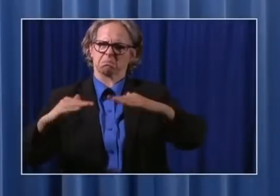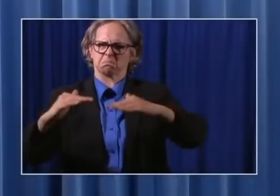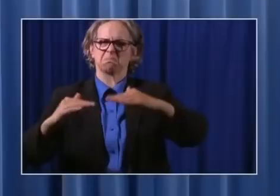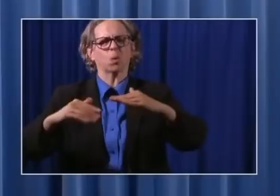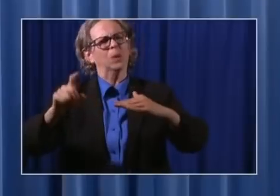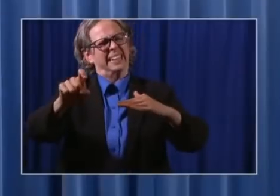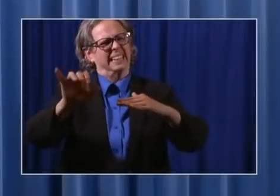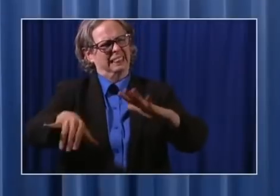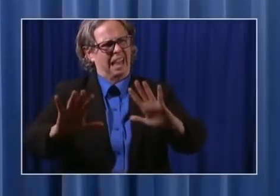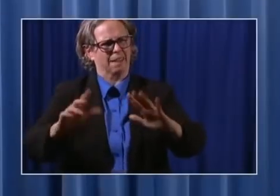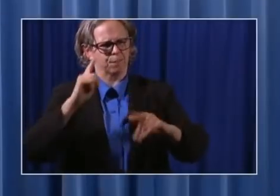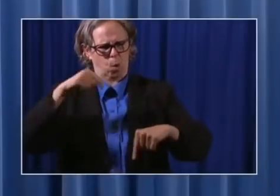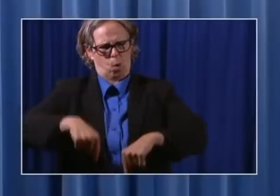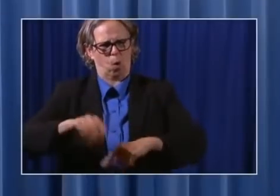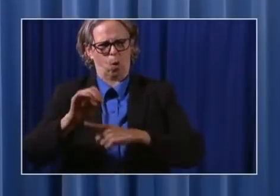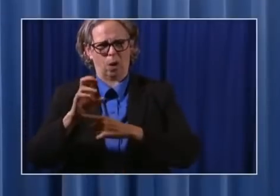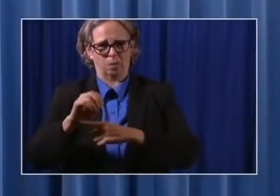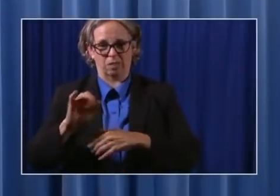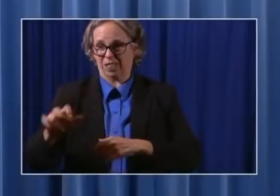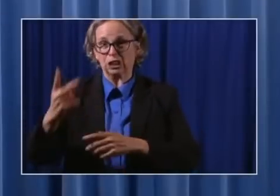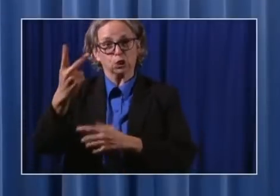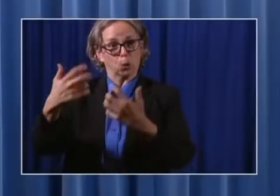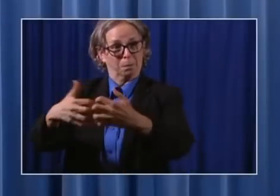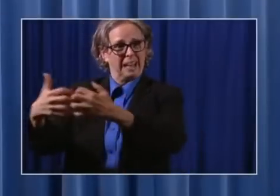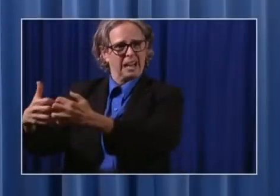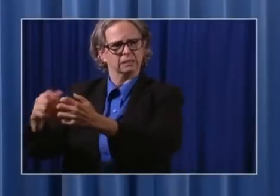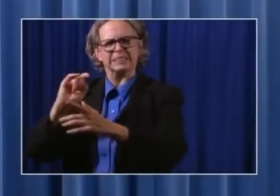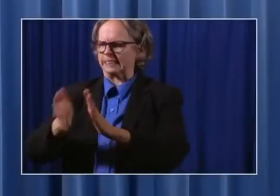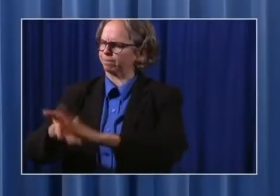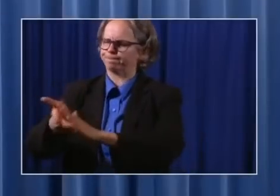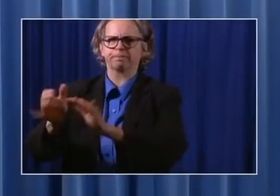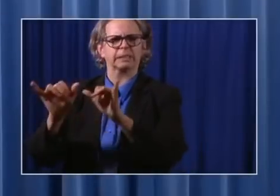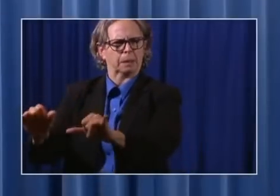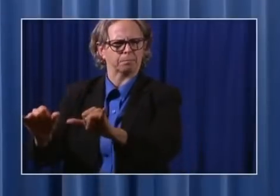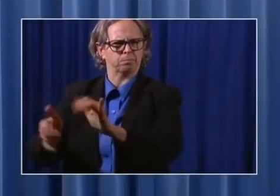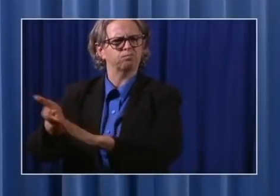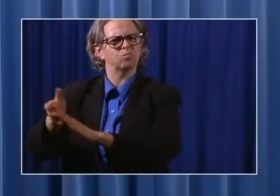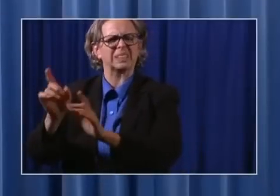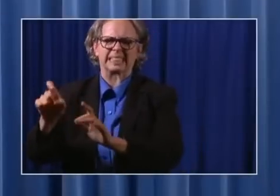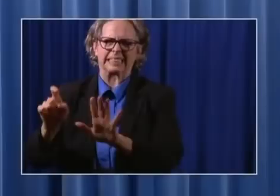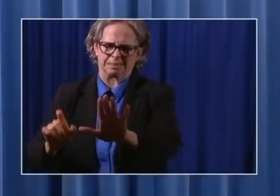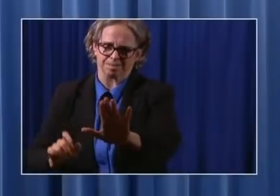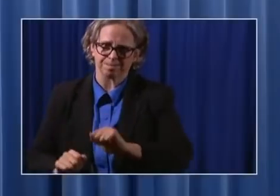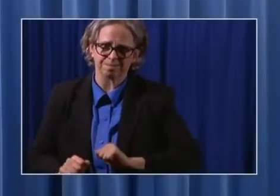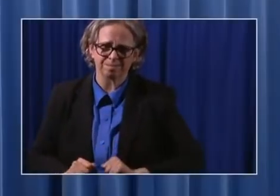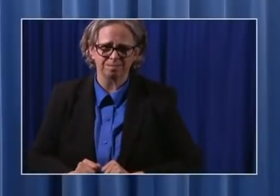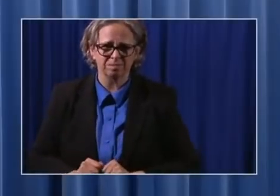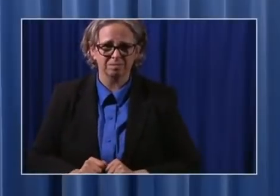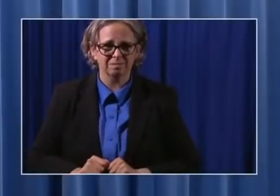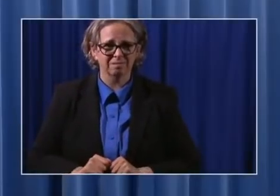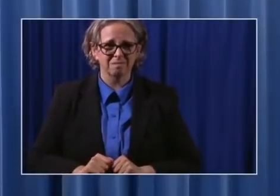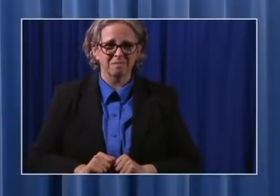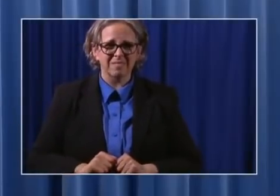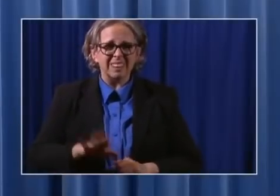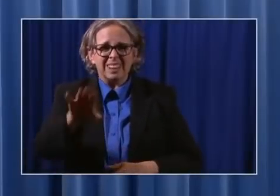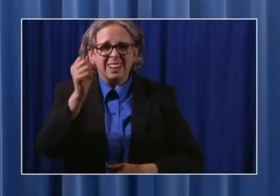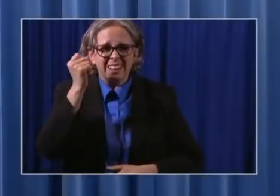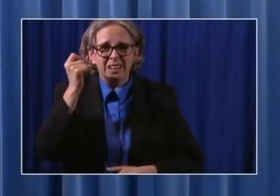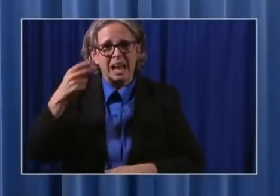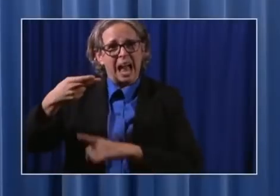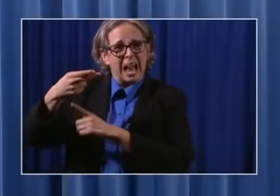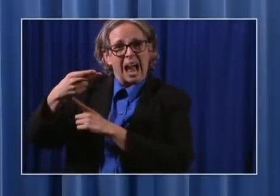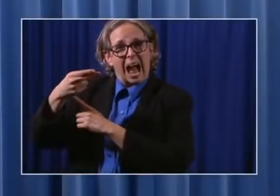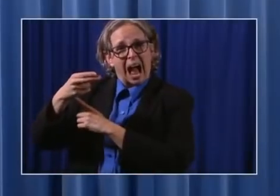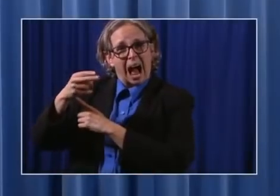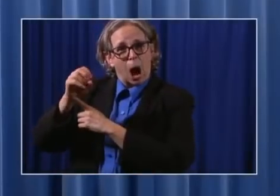should remain a part of that. It was also a bill that was going to would cut down